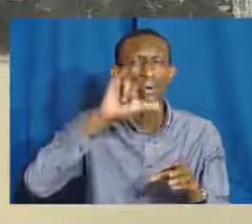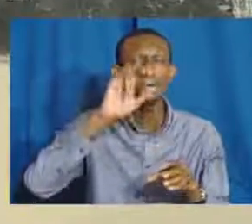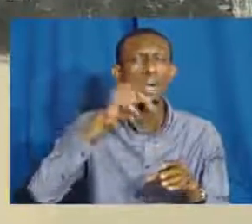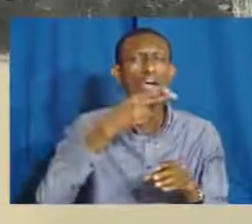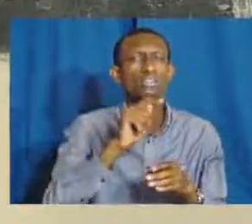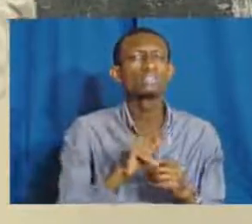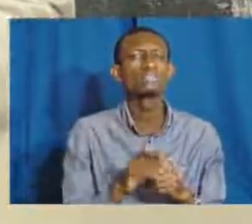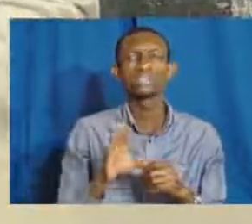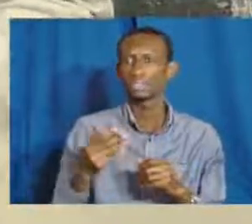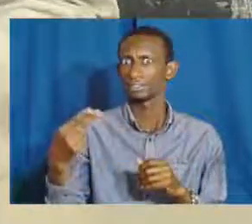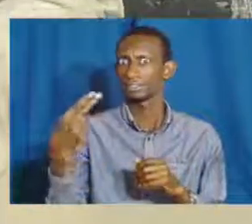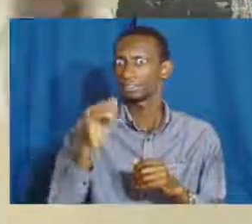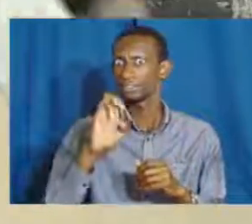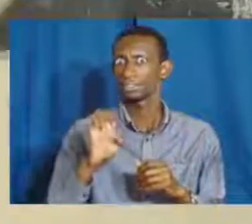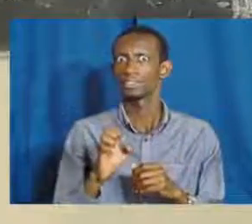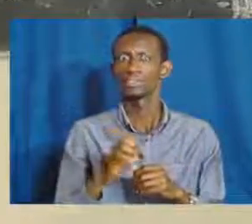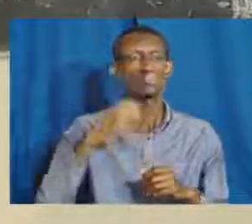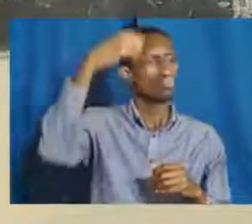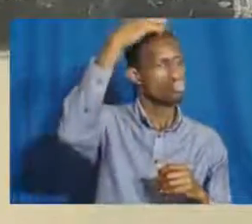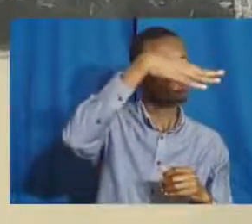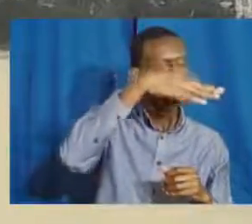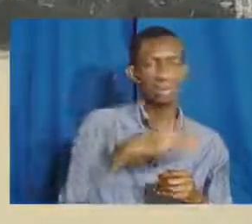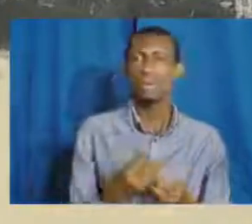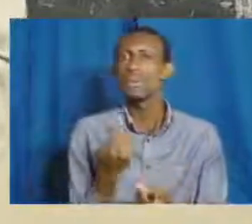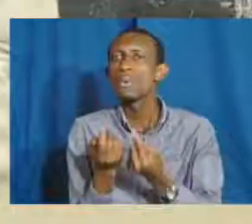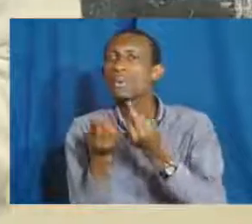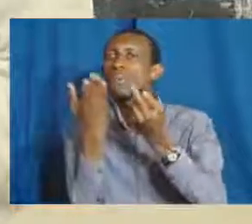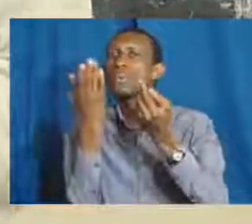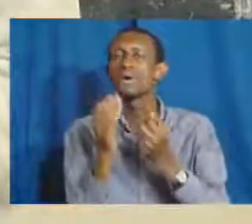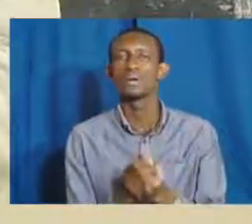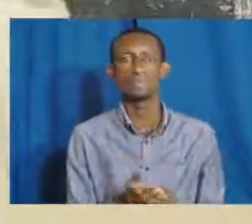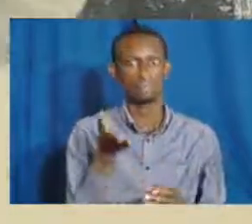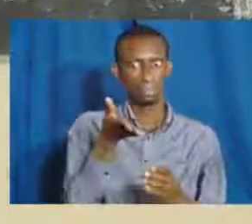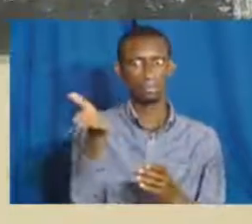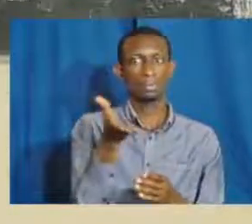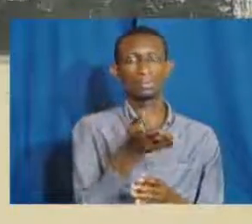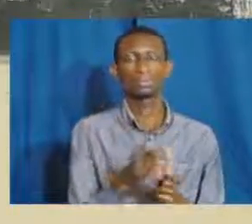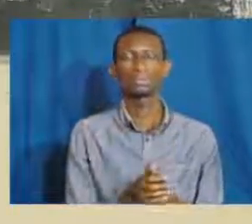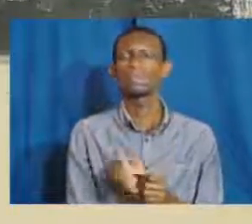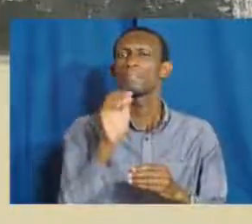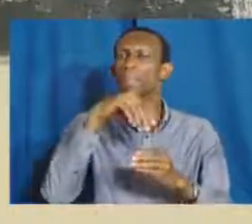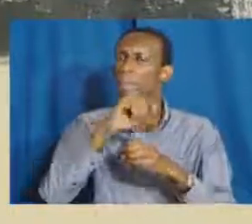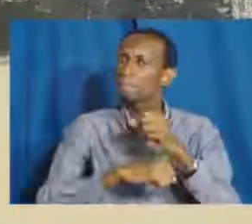his arrangement. And it actually lasted long. In